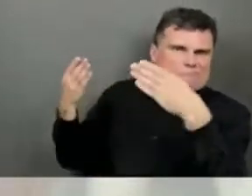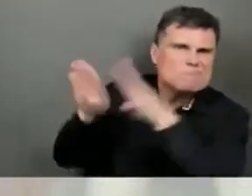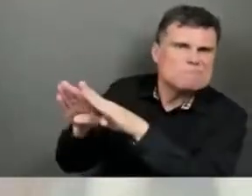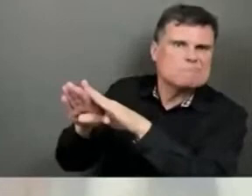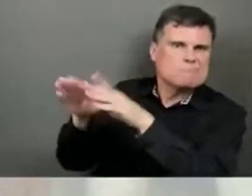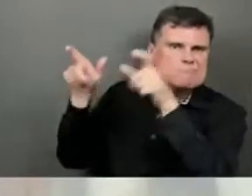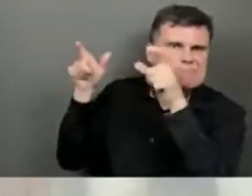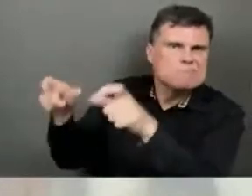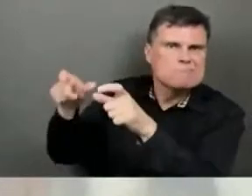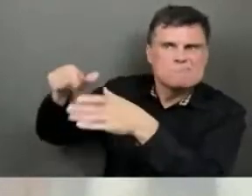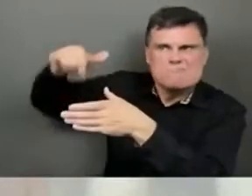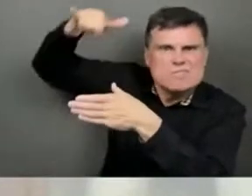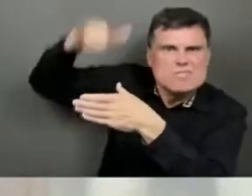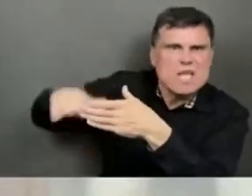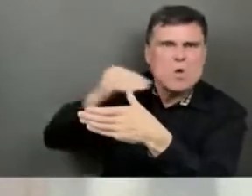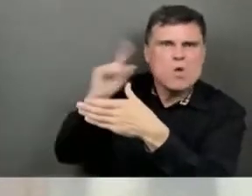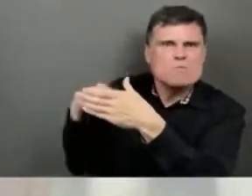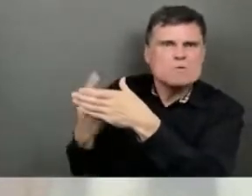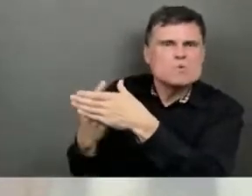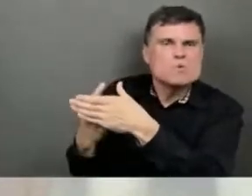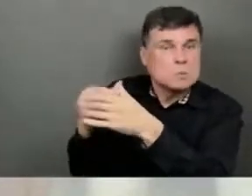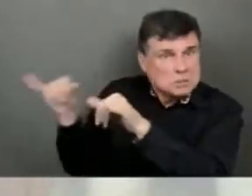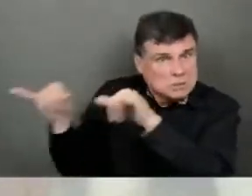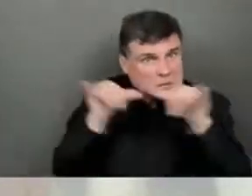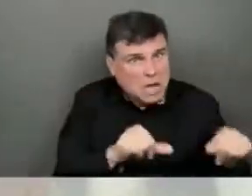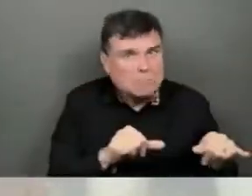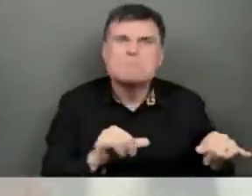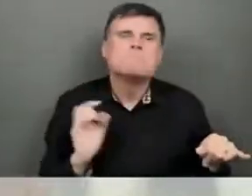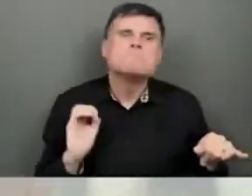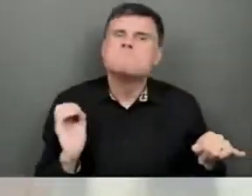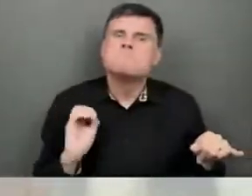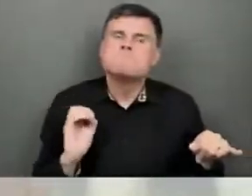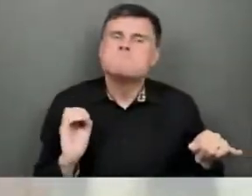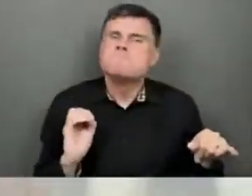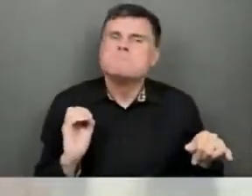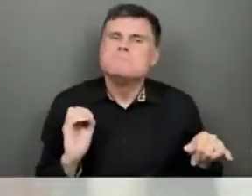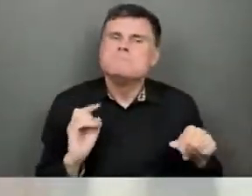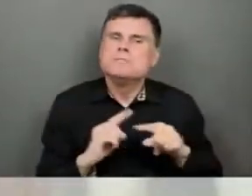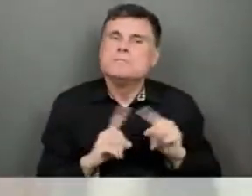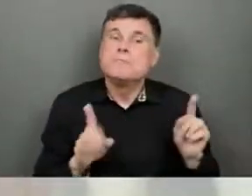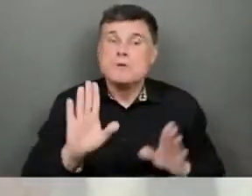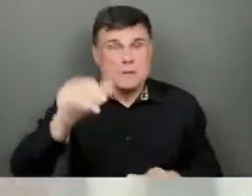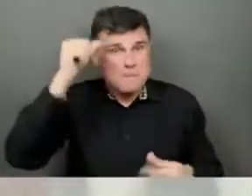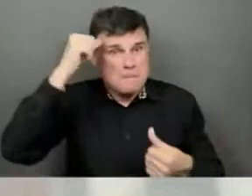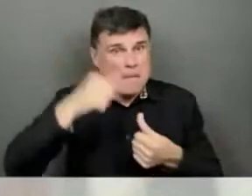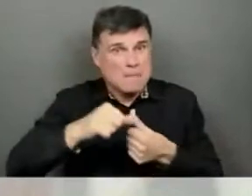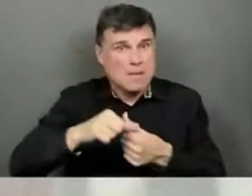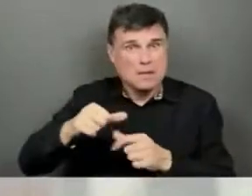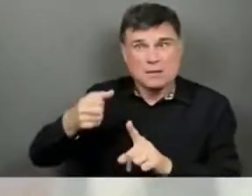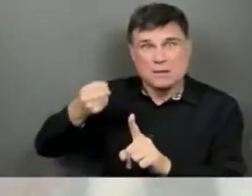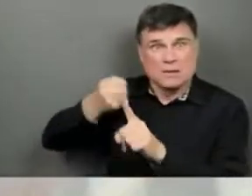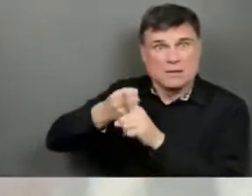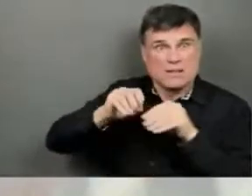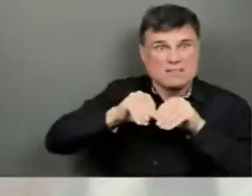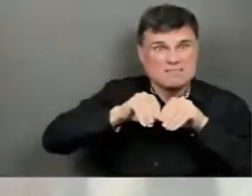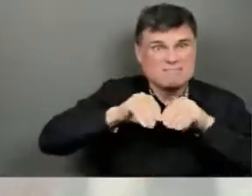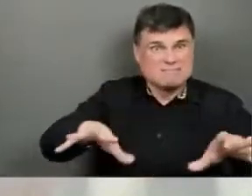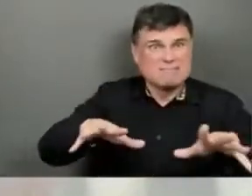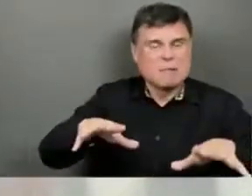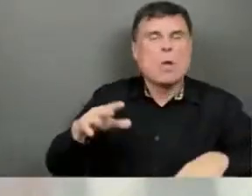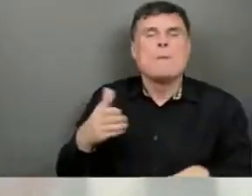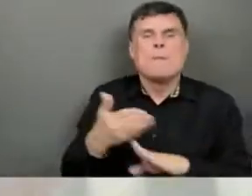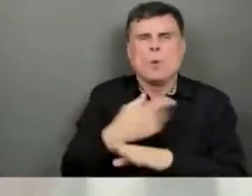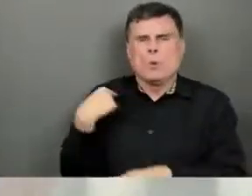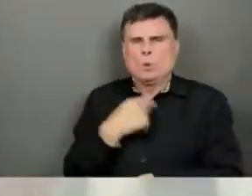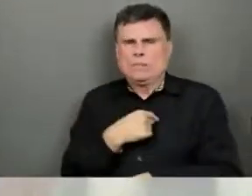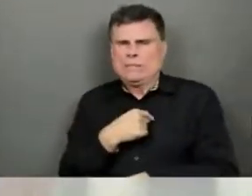even during the period of greatest uncertainty early on, we provided advice to people, but we